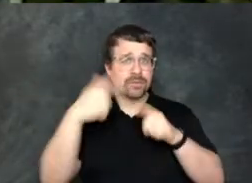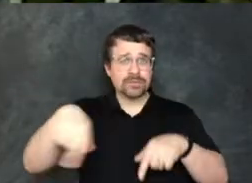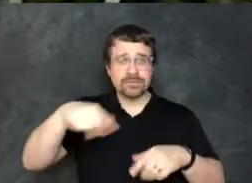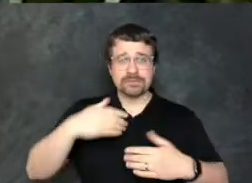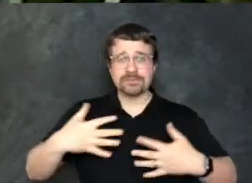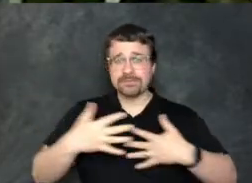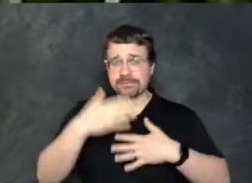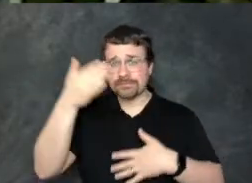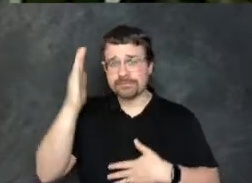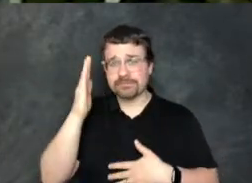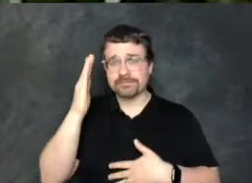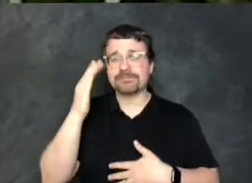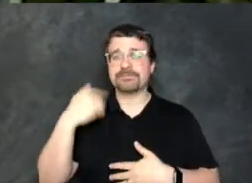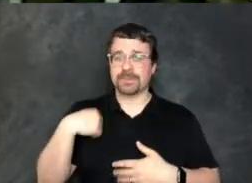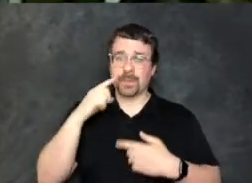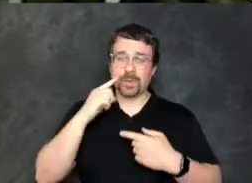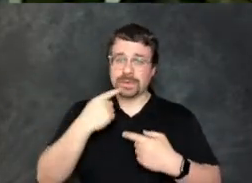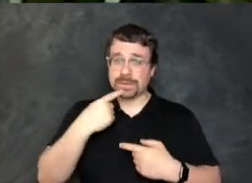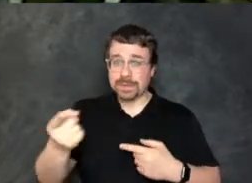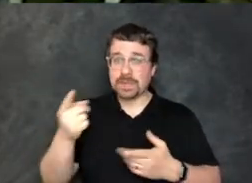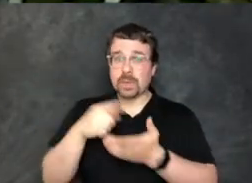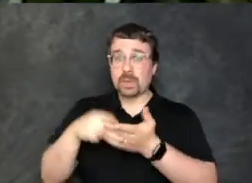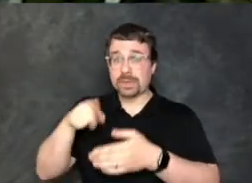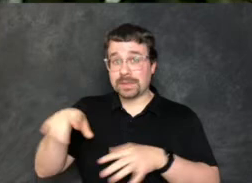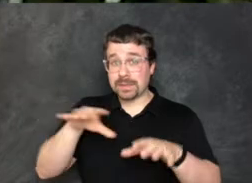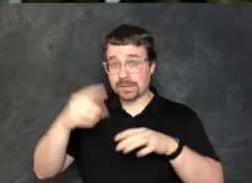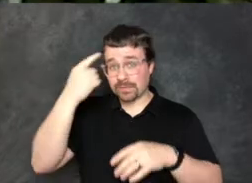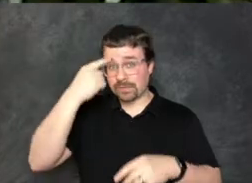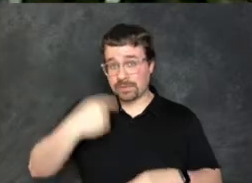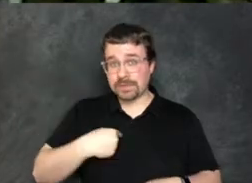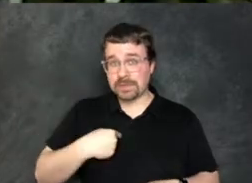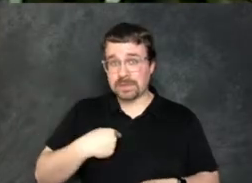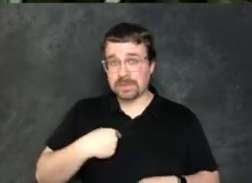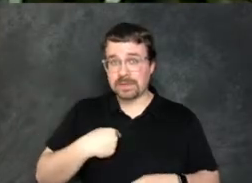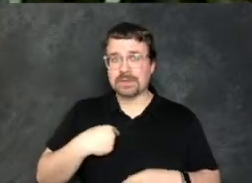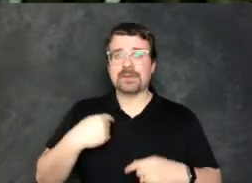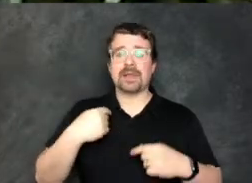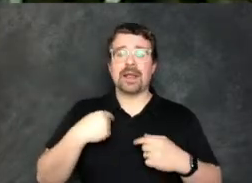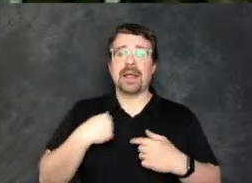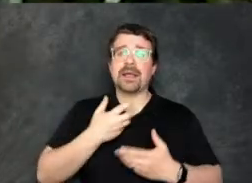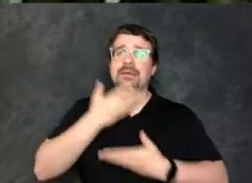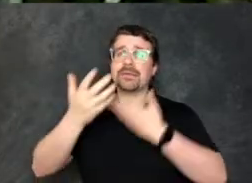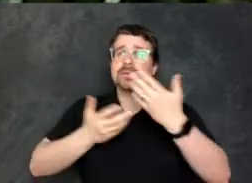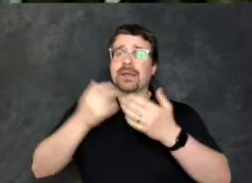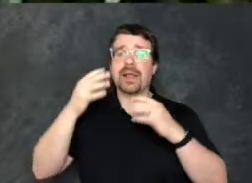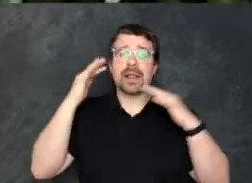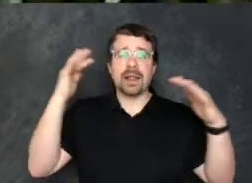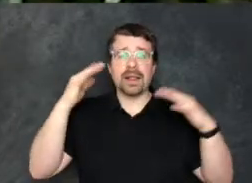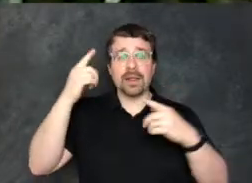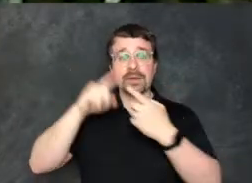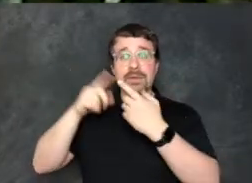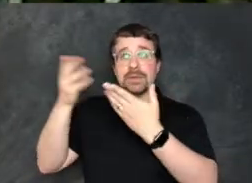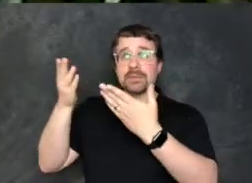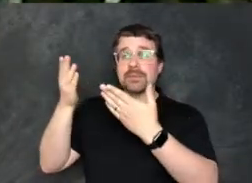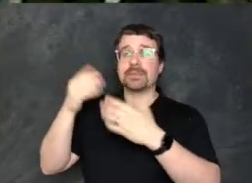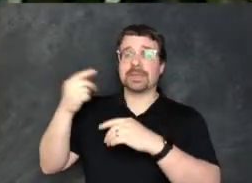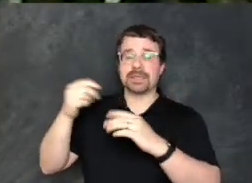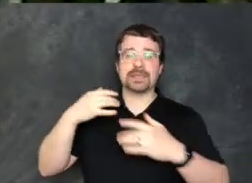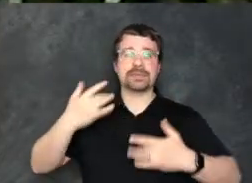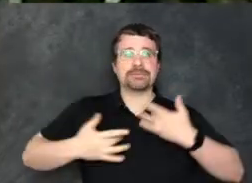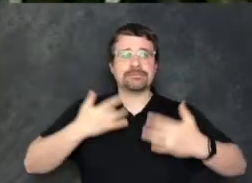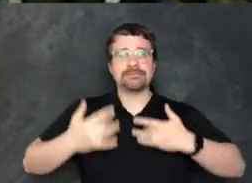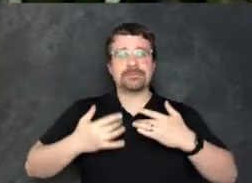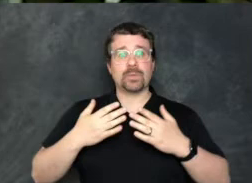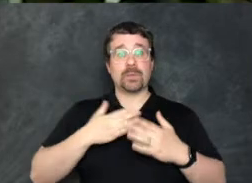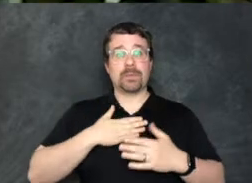hear, all you who fear God, and I will tell what he has done for me. I cried aloud to